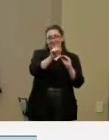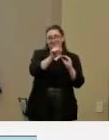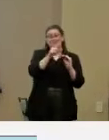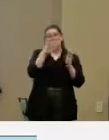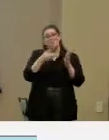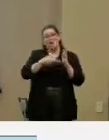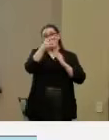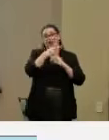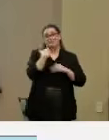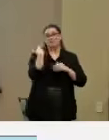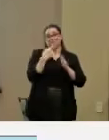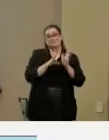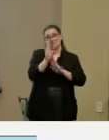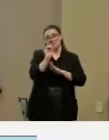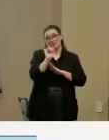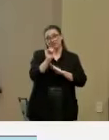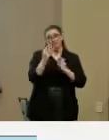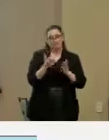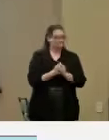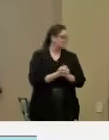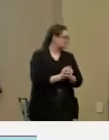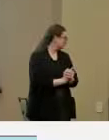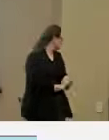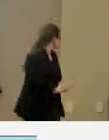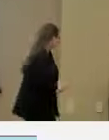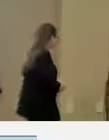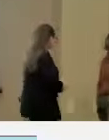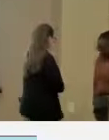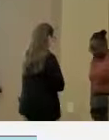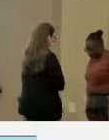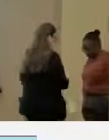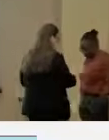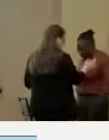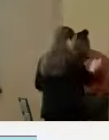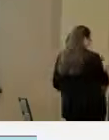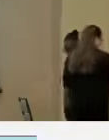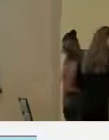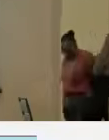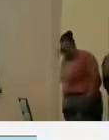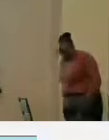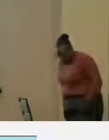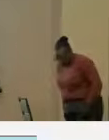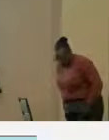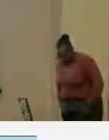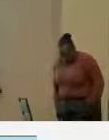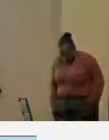a higher risk for developing infections. All of these patients here that are